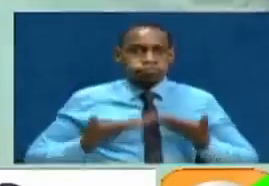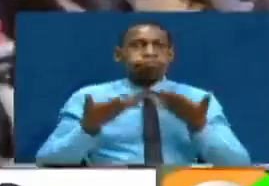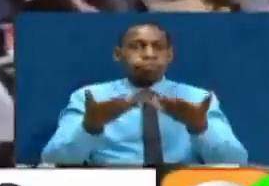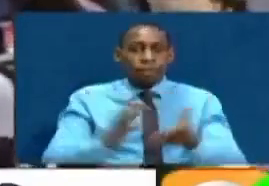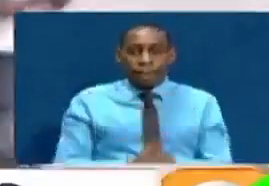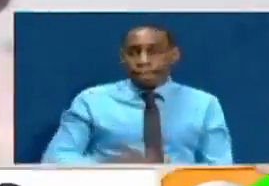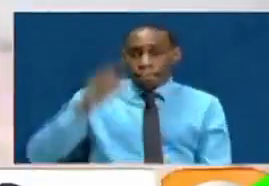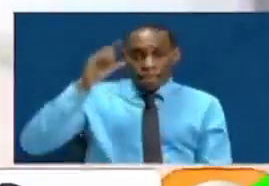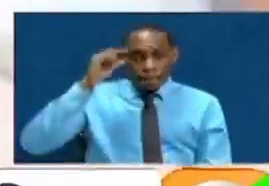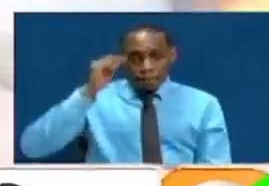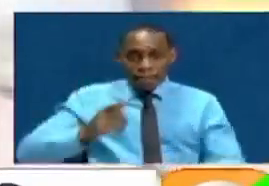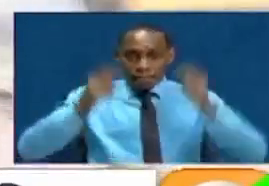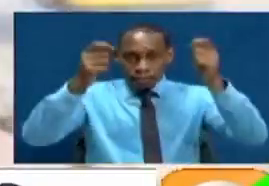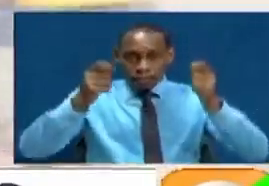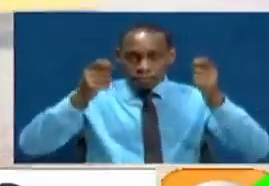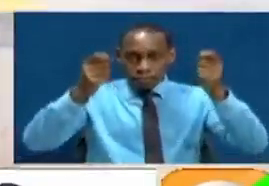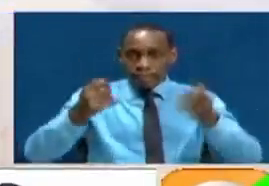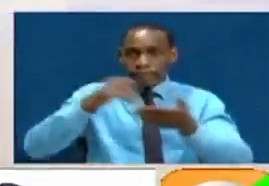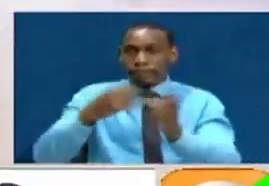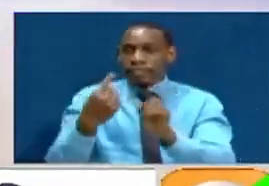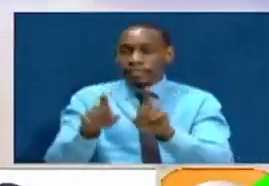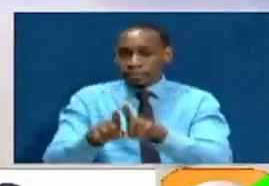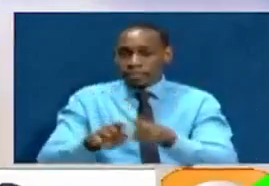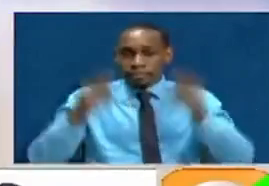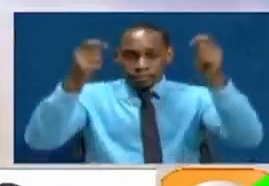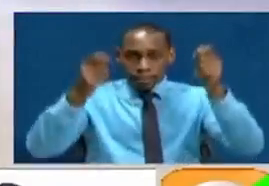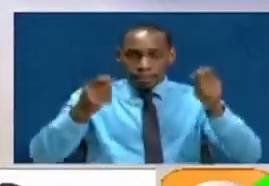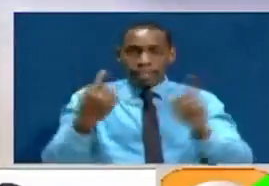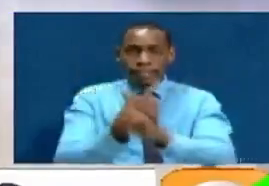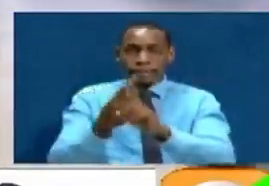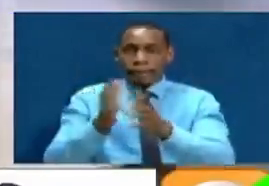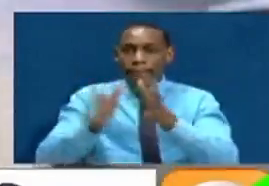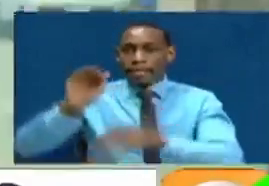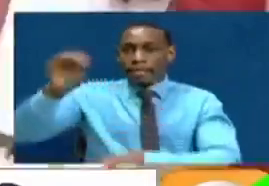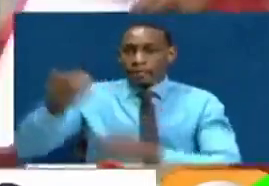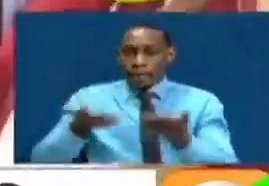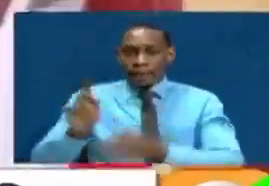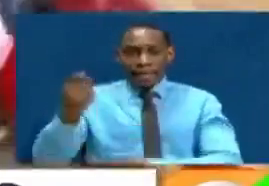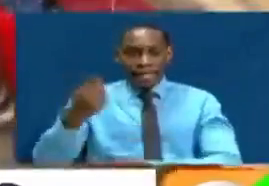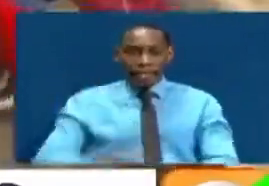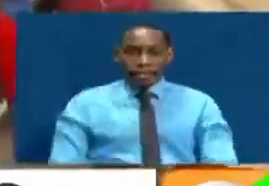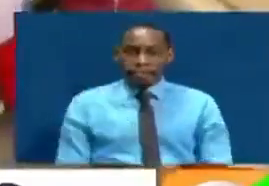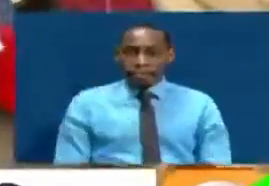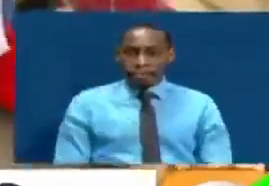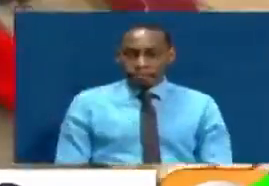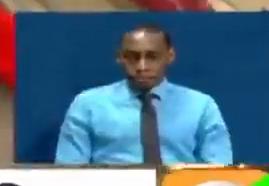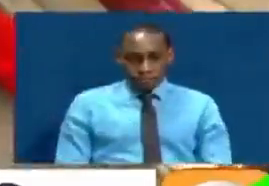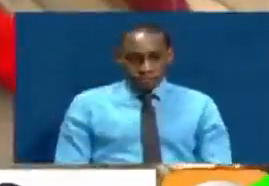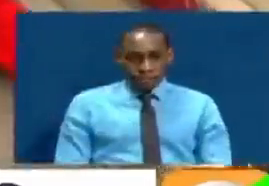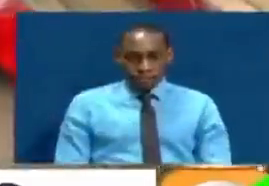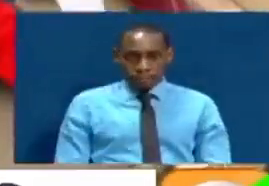out. The Mombasa demonstrations part of similar happenings in several major towns in the country.